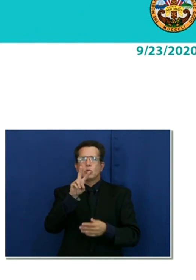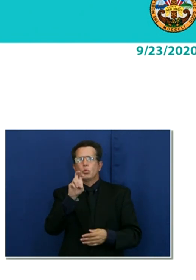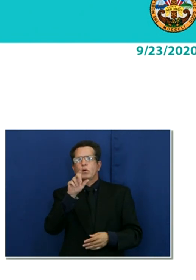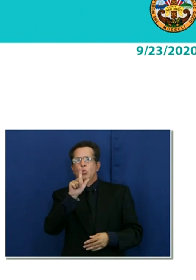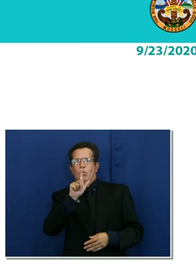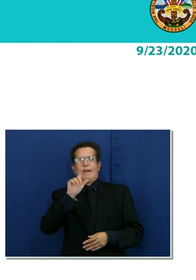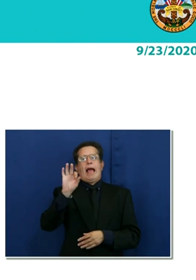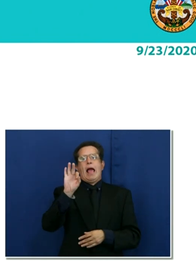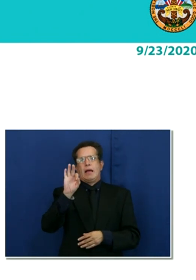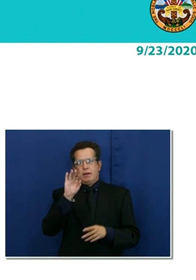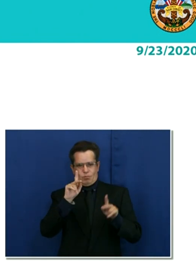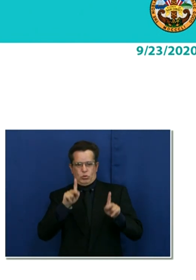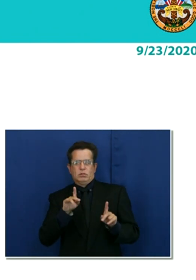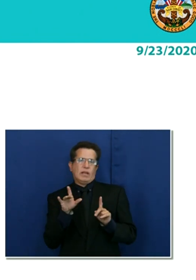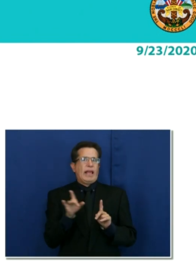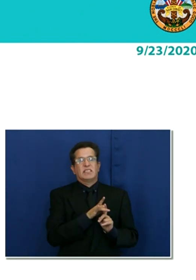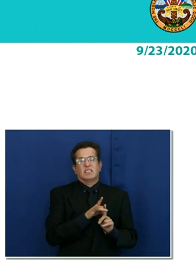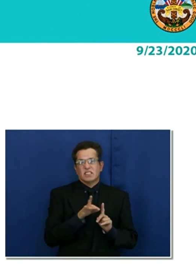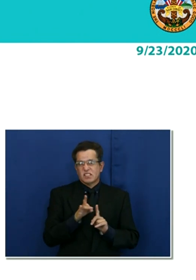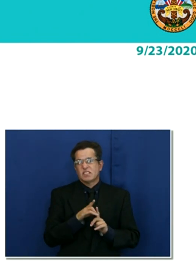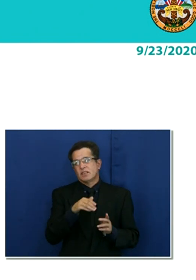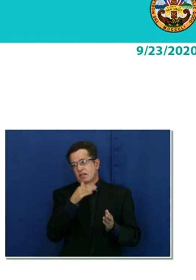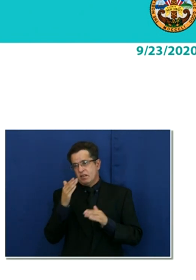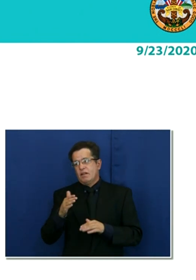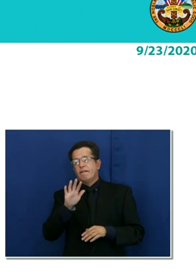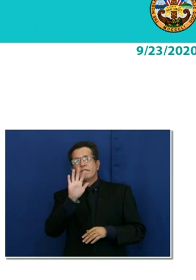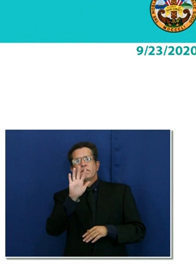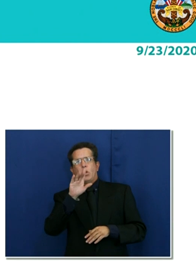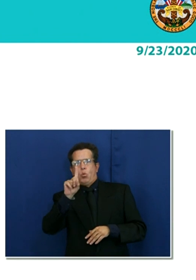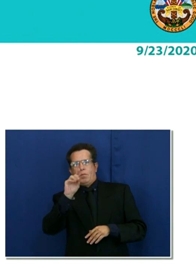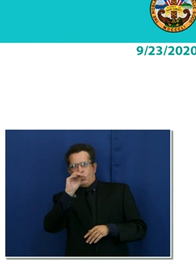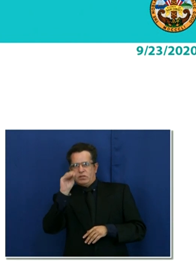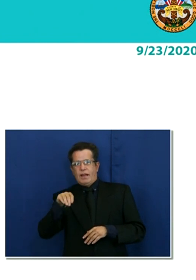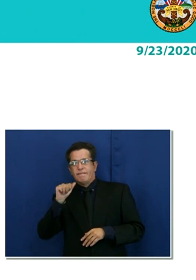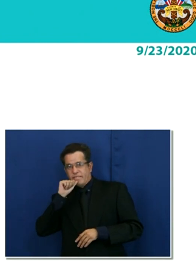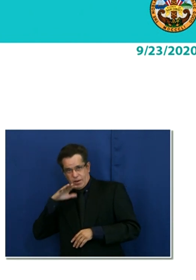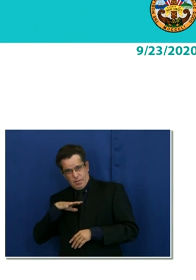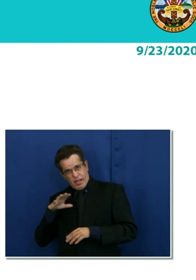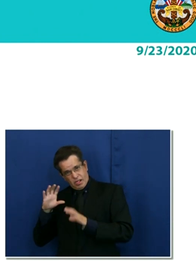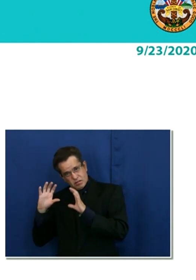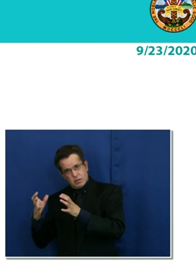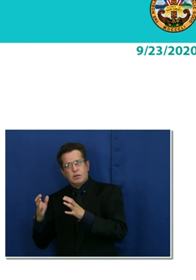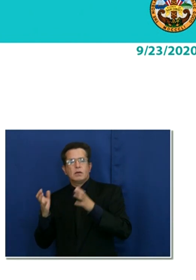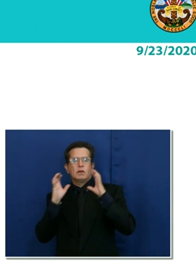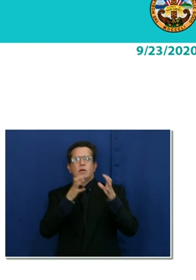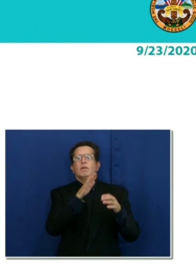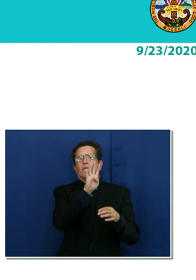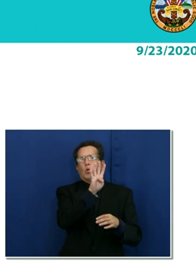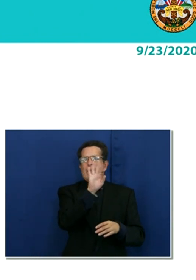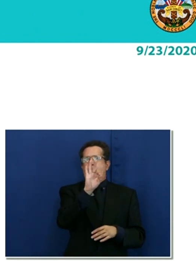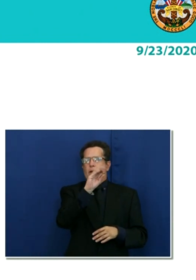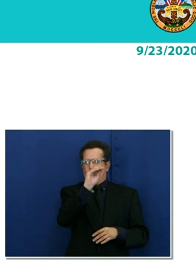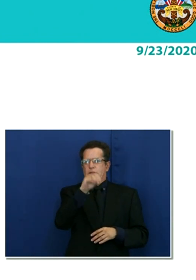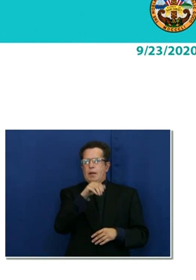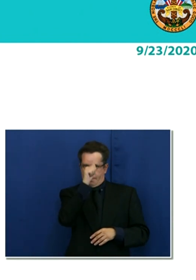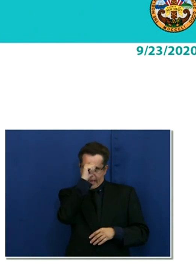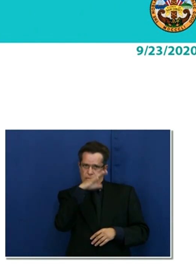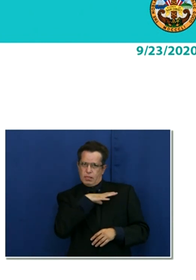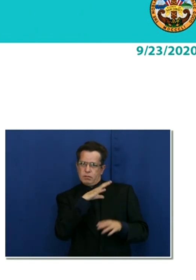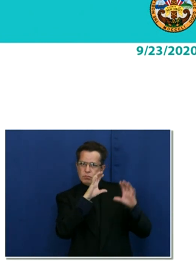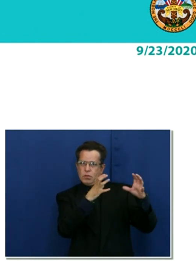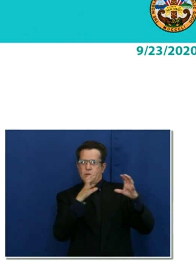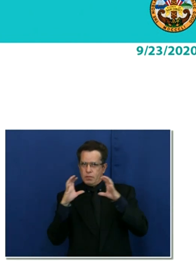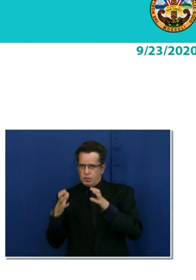26,229 cases. 51% of our total cases are female and 49% are male.